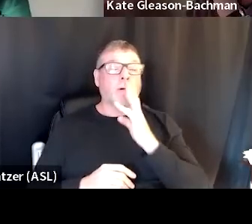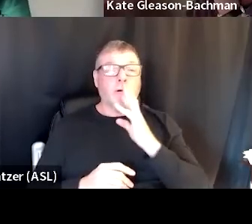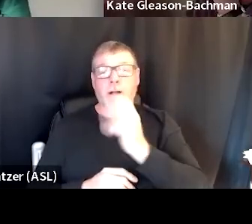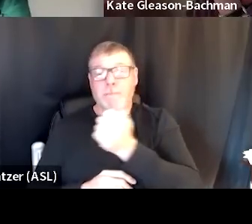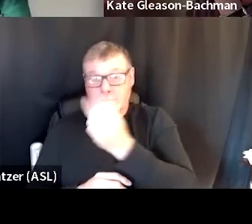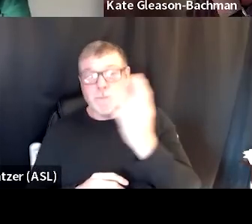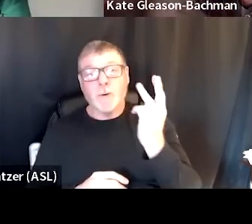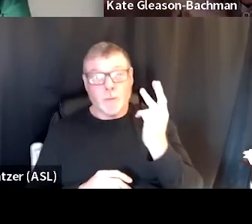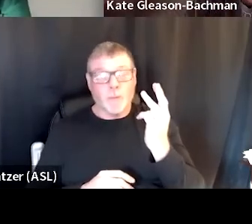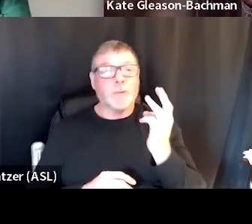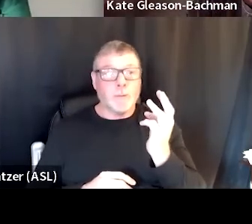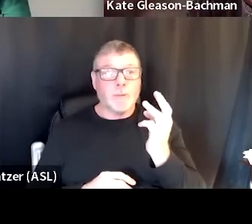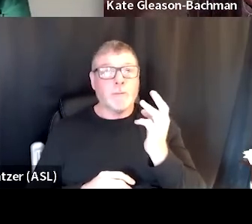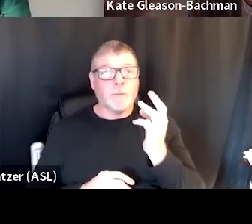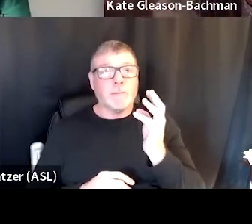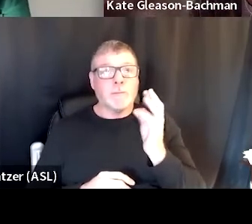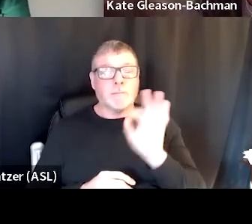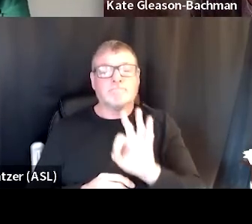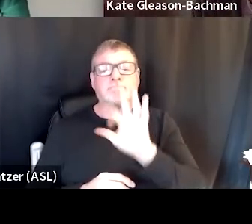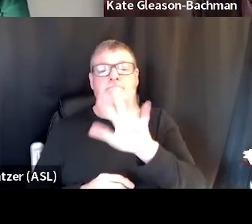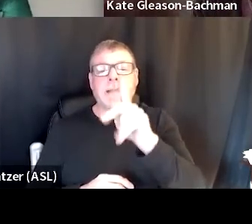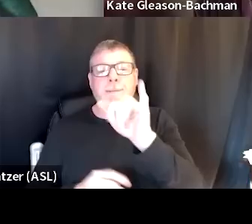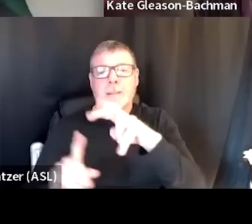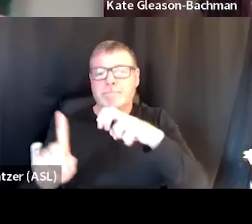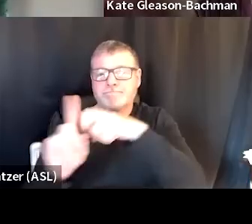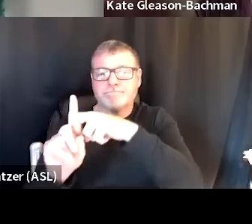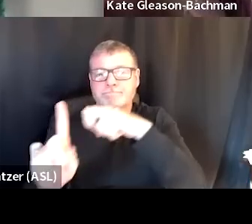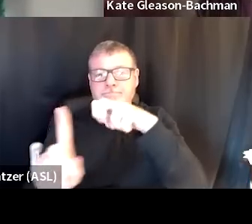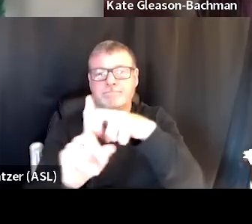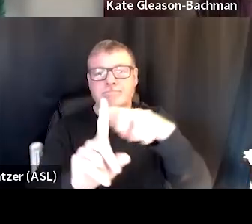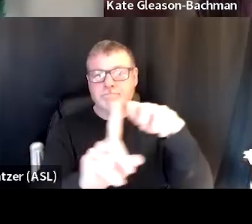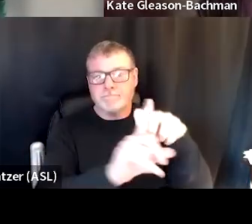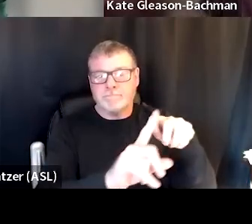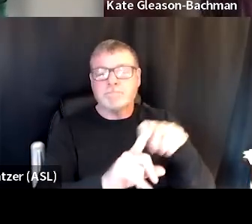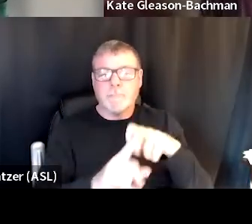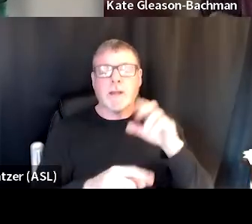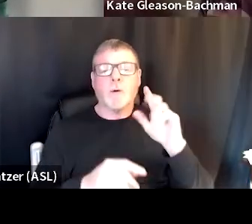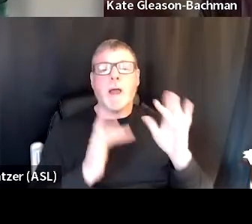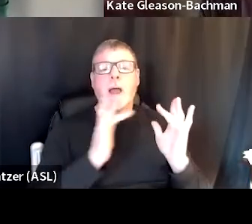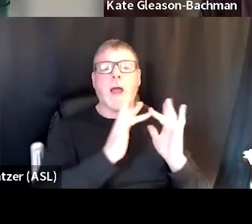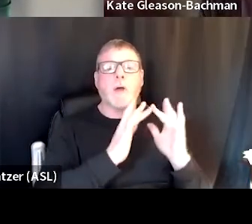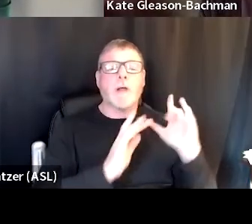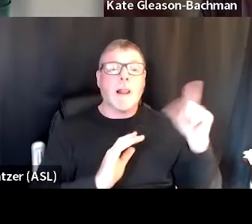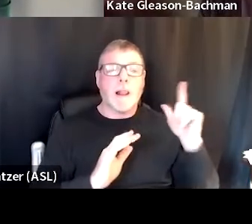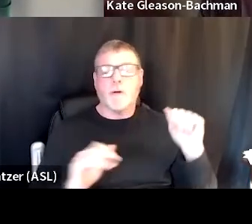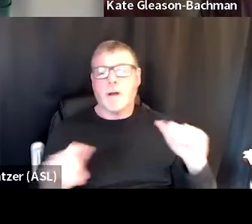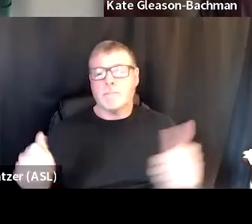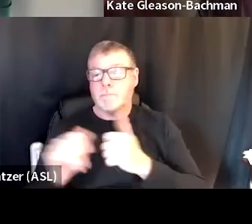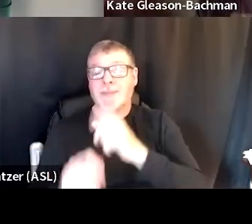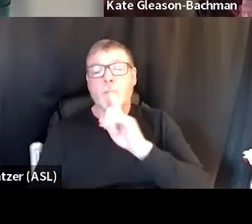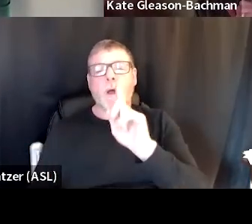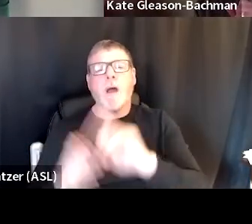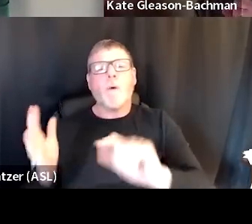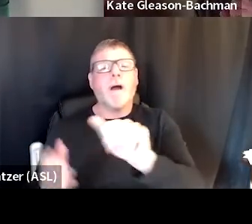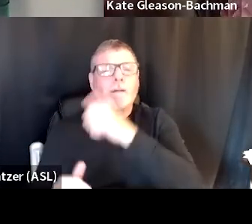Circle the City with dropping the pins to identify where people are so the outreach team can follow up with them. But are there other strategies you're